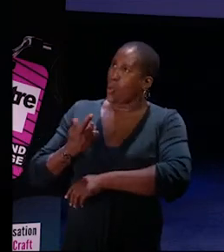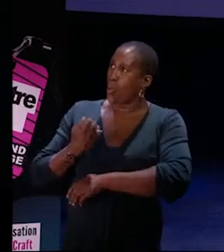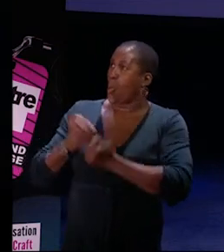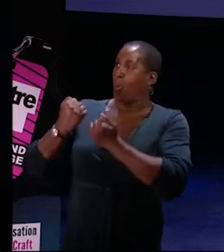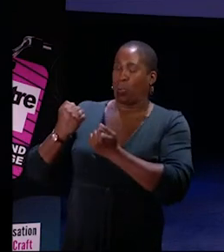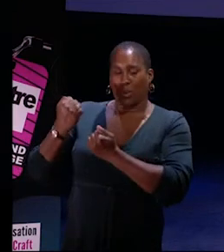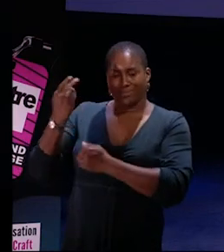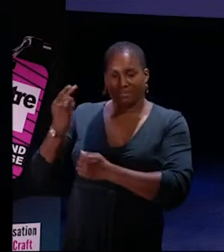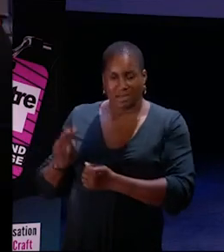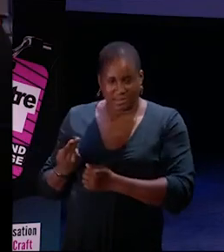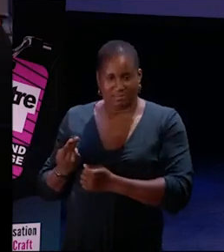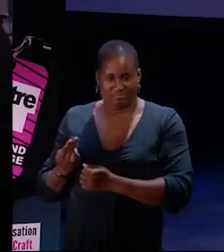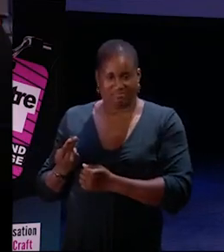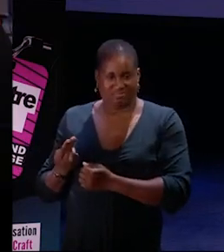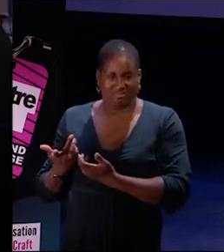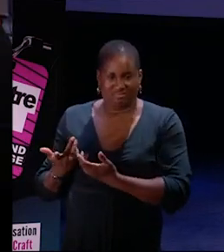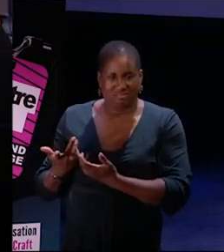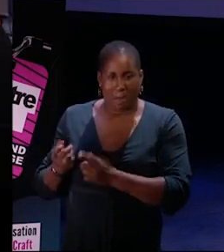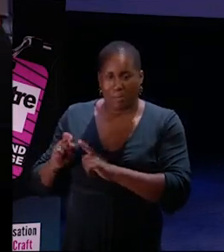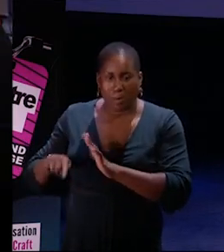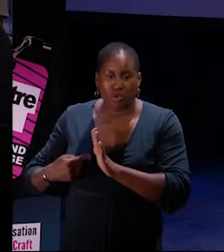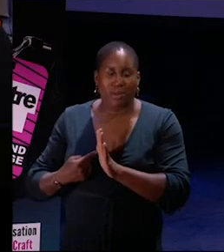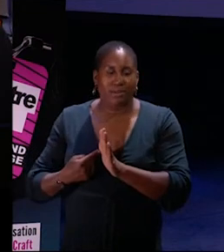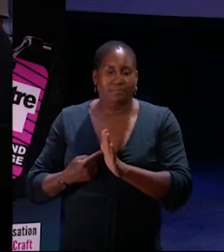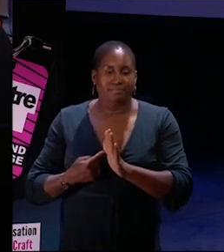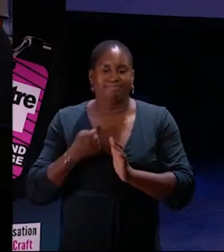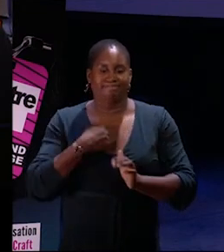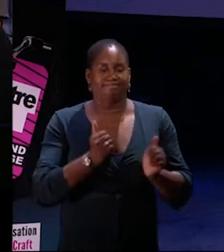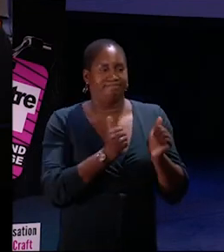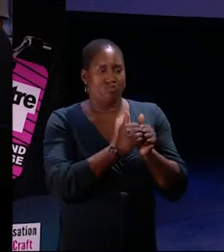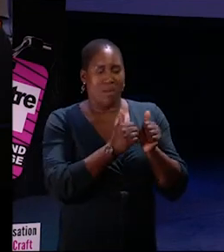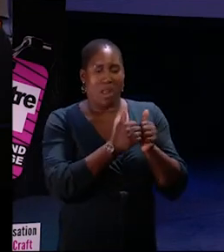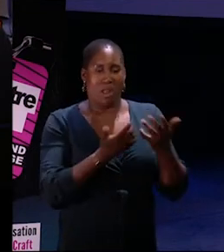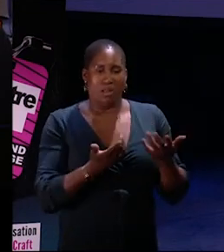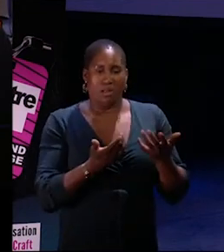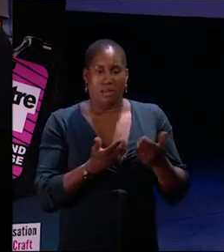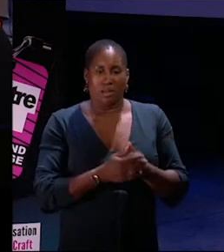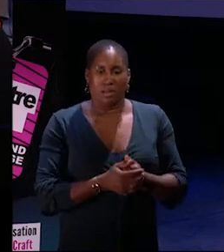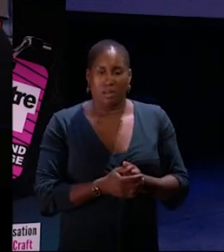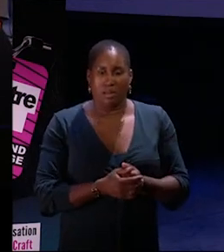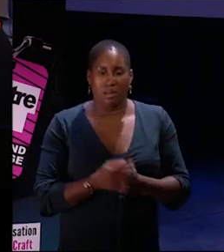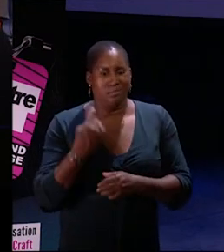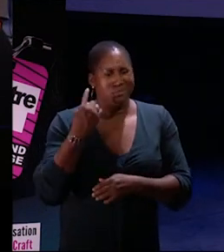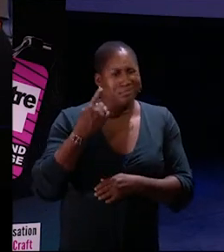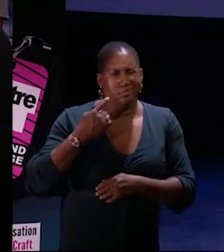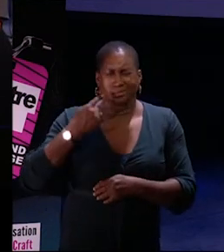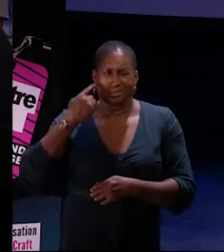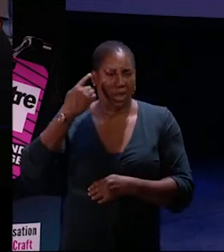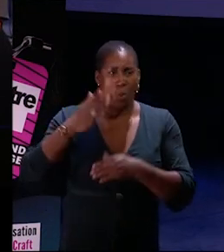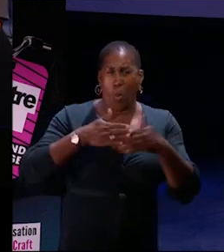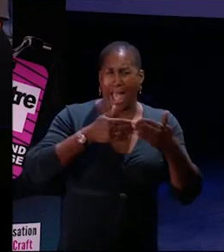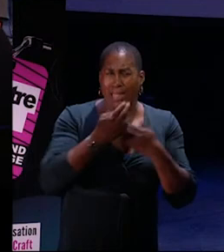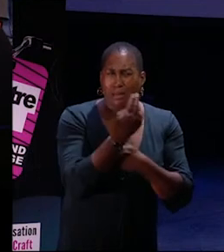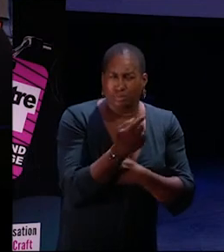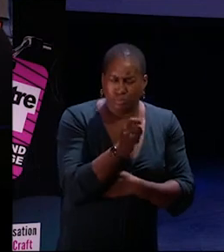when you're in the space. Totally, I agree. I mean, as a sound, if you're going to any designer, it's just soak up